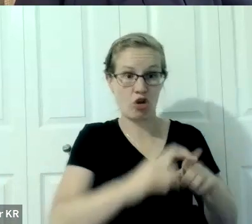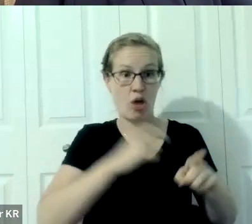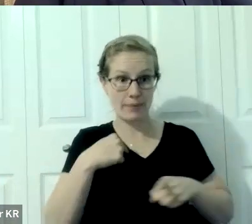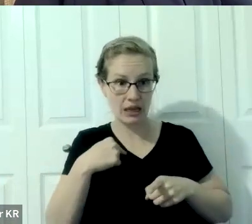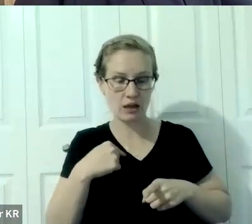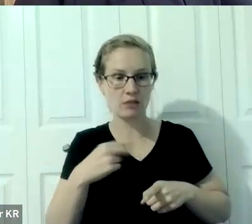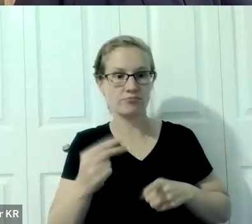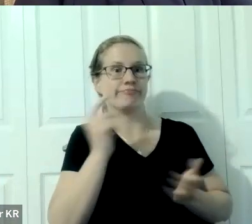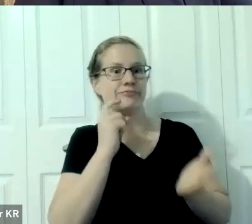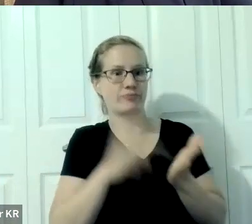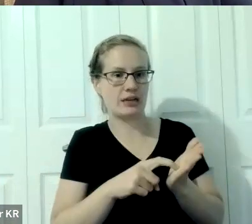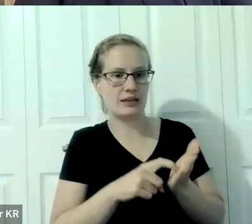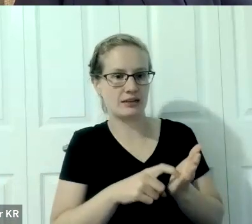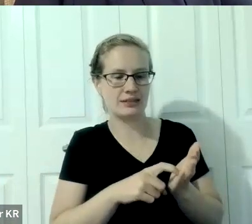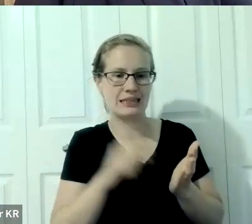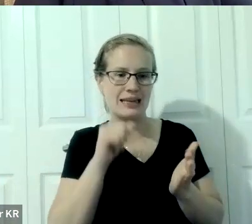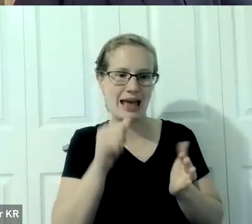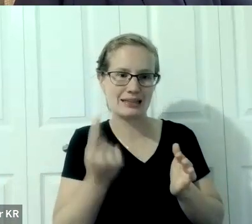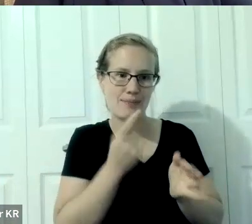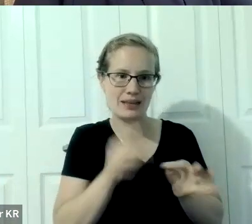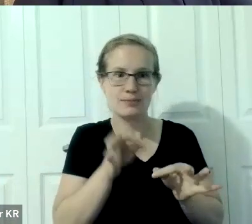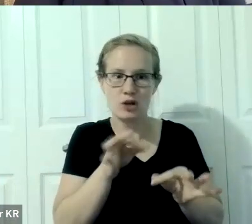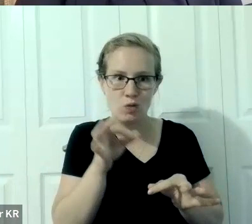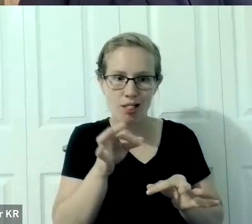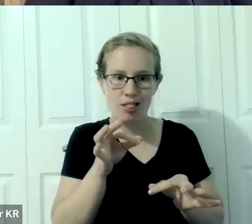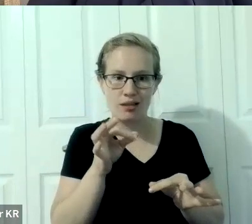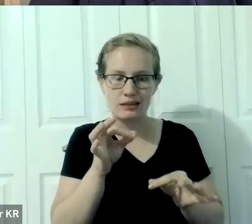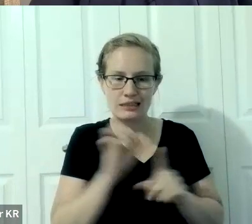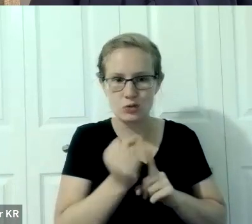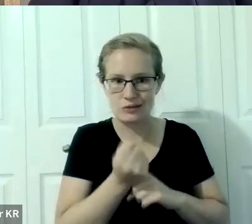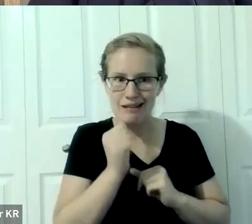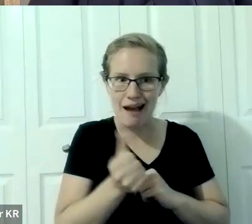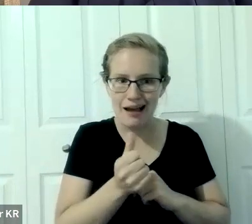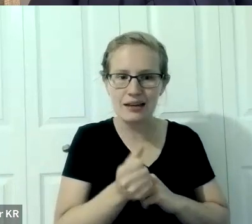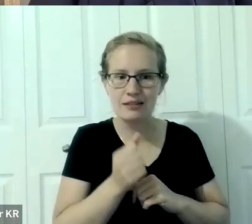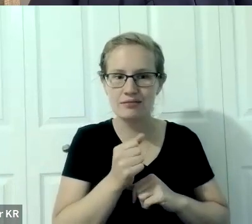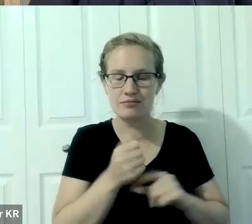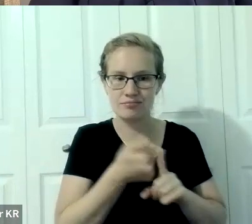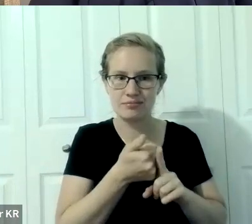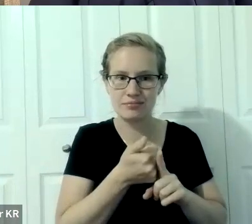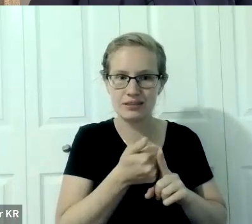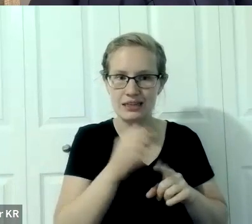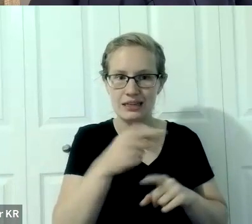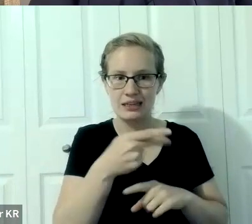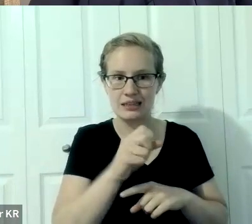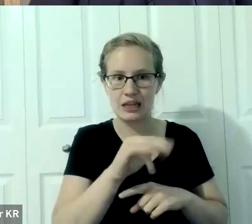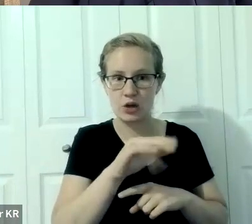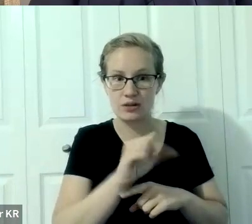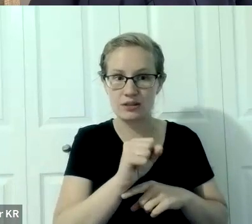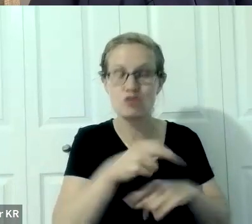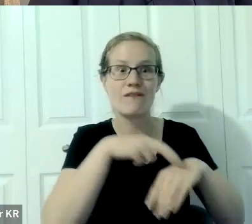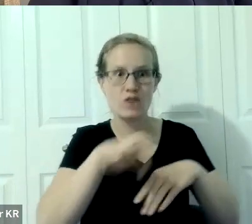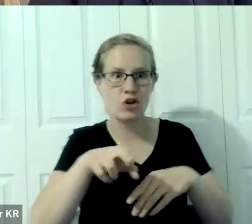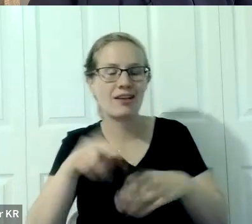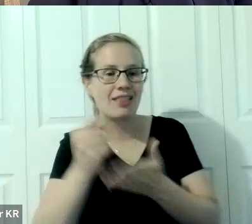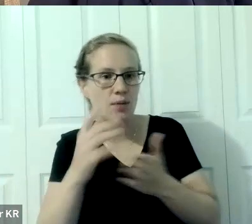immediately recognized it was not something a spiritual situation. They were in psychosis, and was able to get their therapist on the